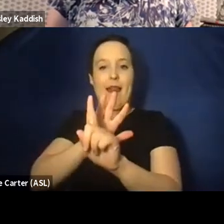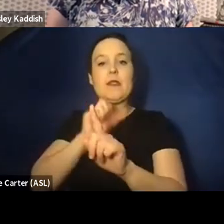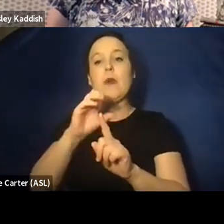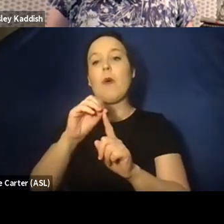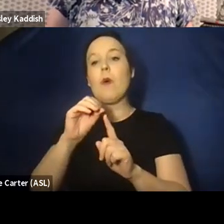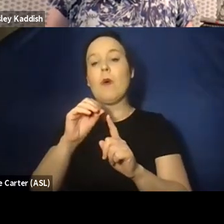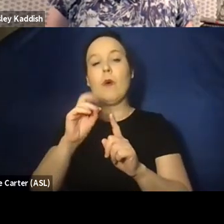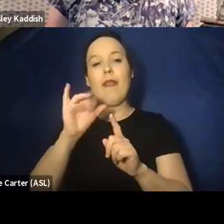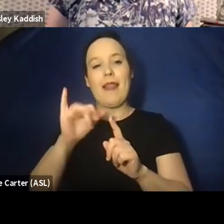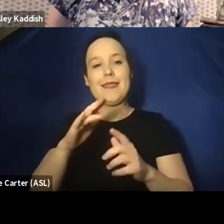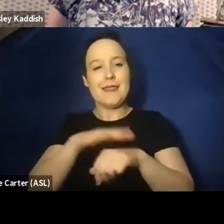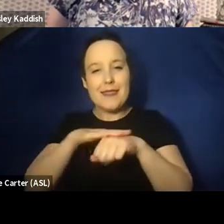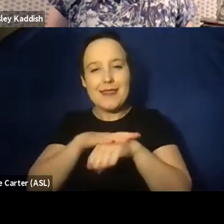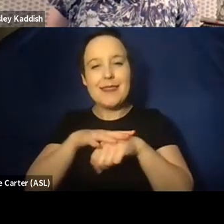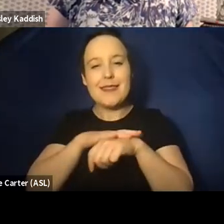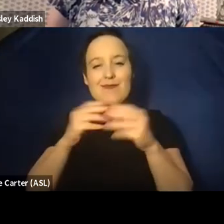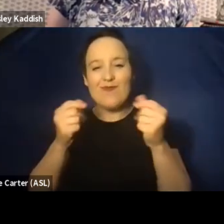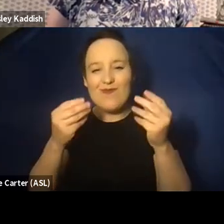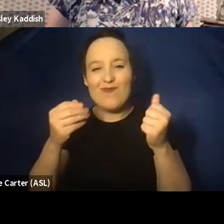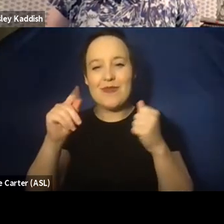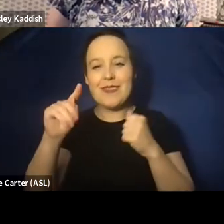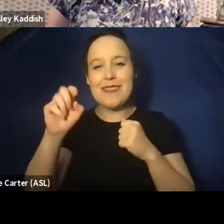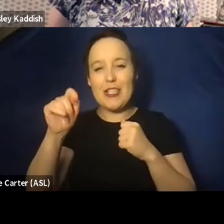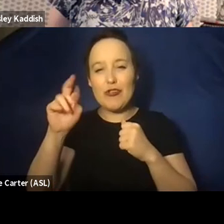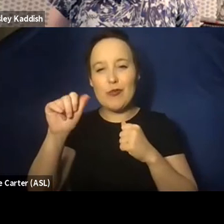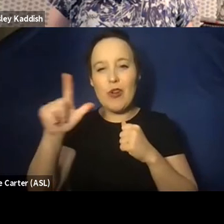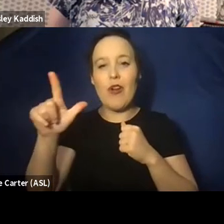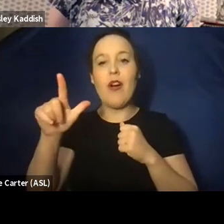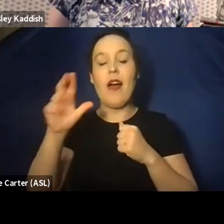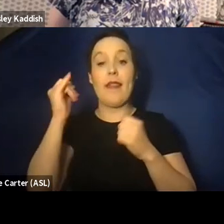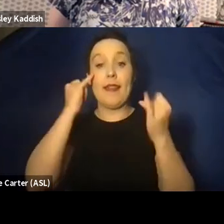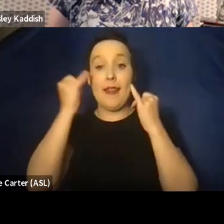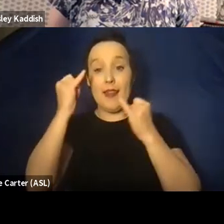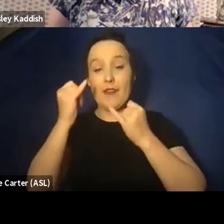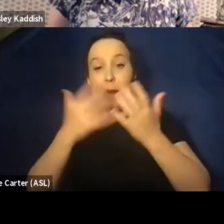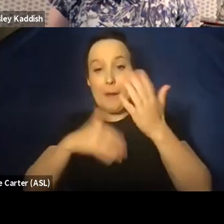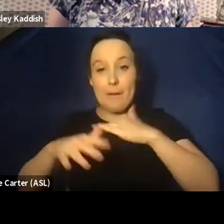sound, and the idea of really combining those layers.